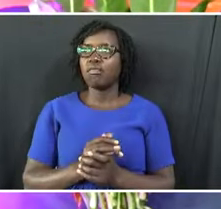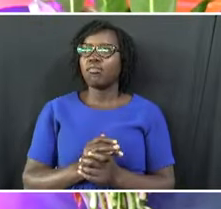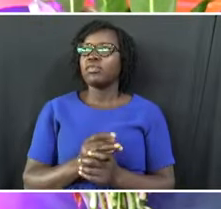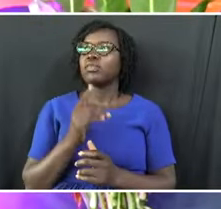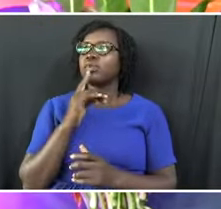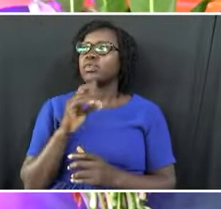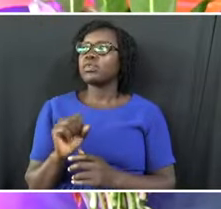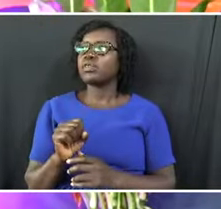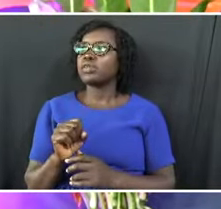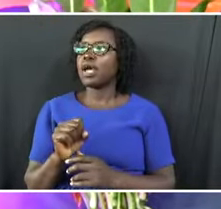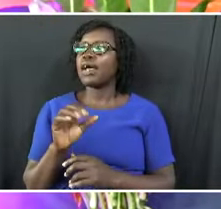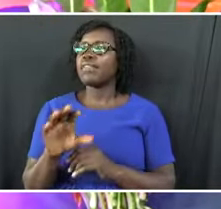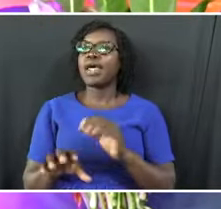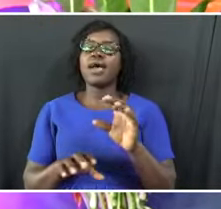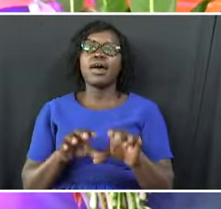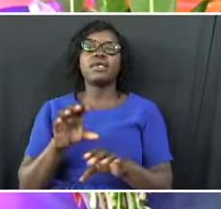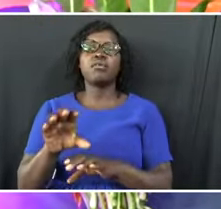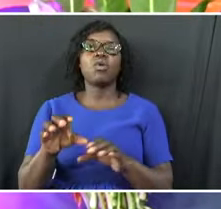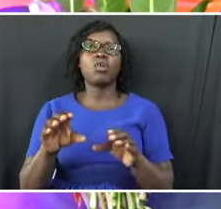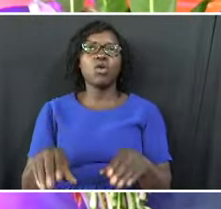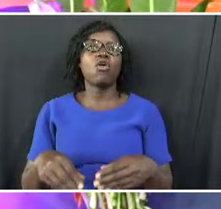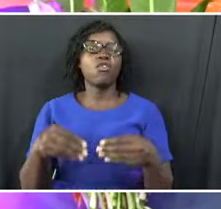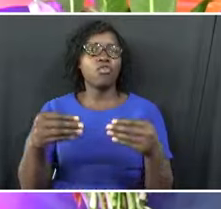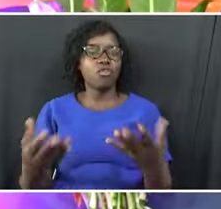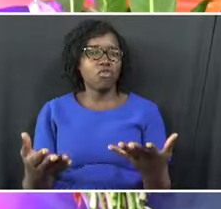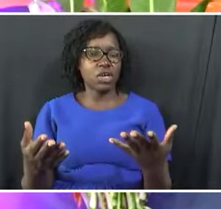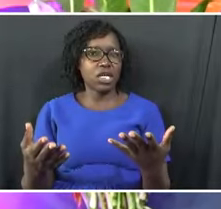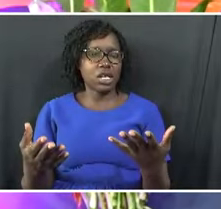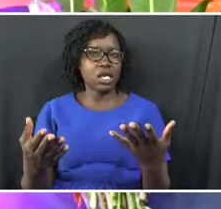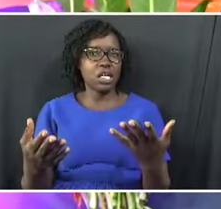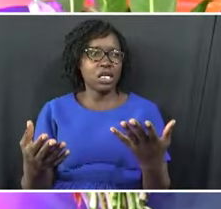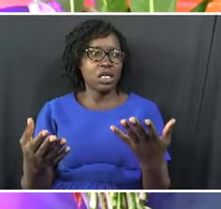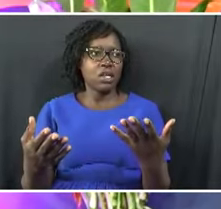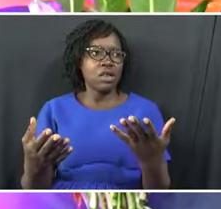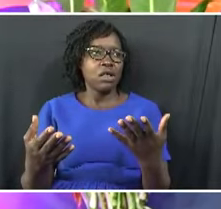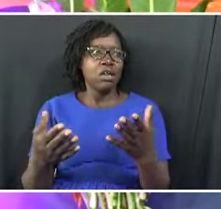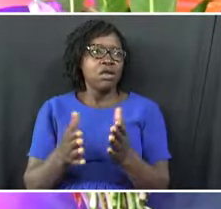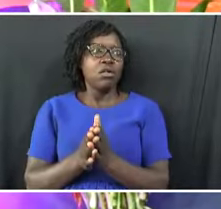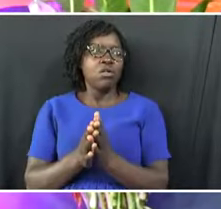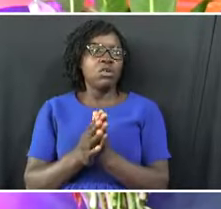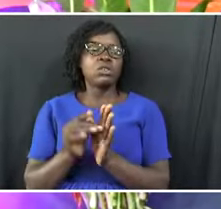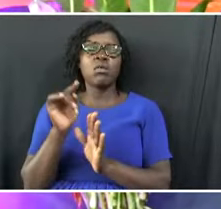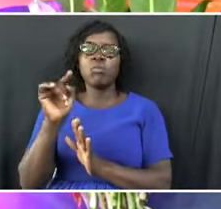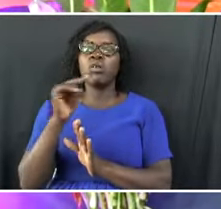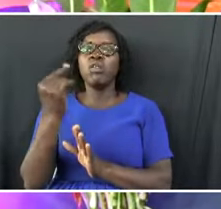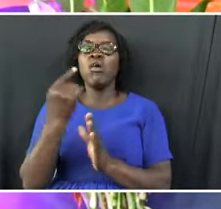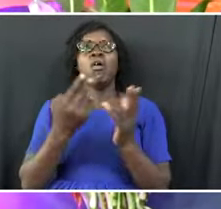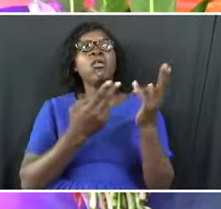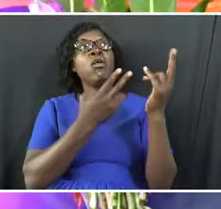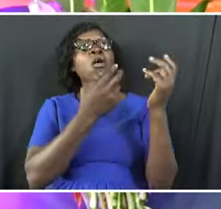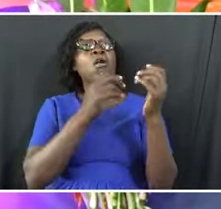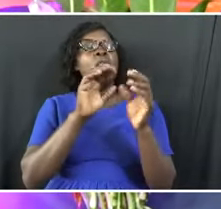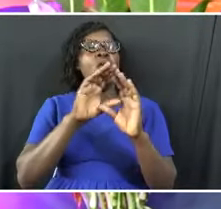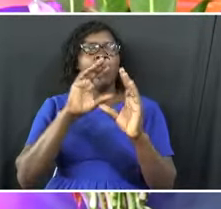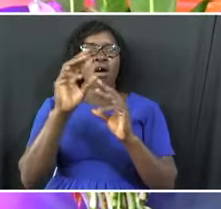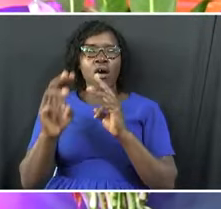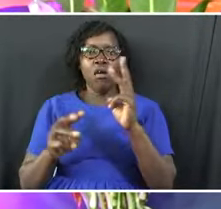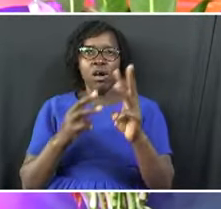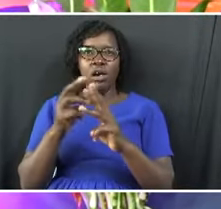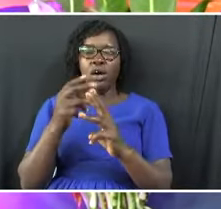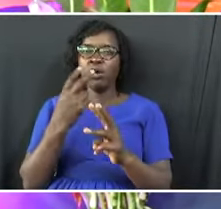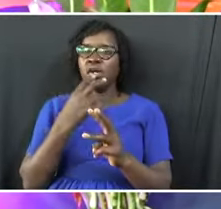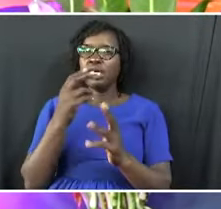So the animal offering was pointing to the only hope of the world, who is Christ